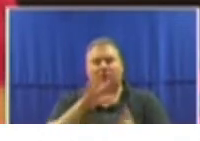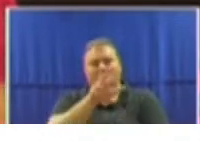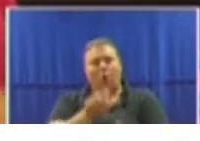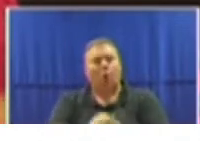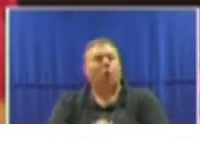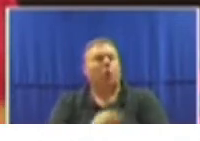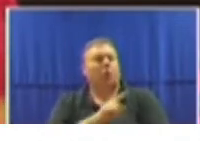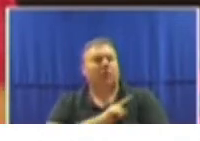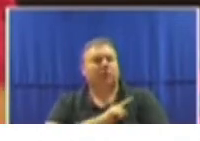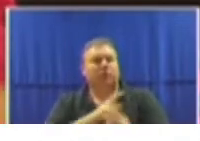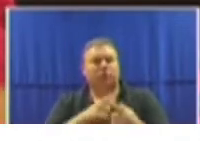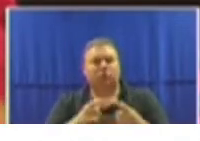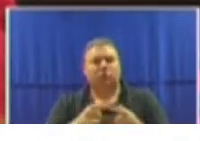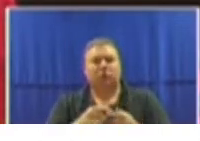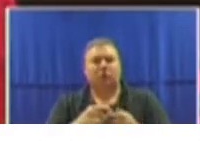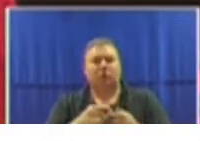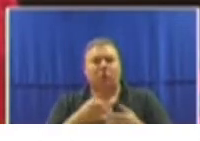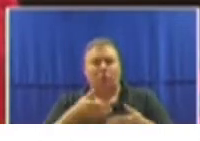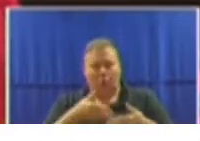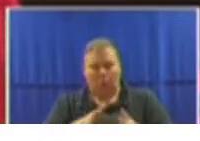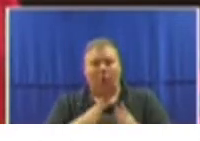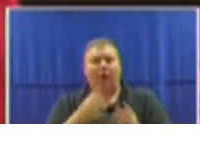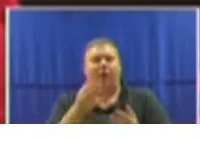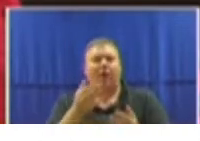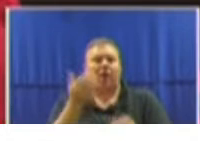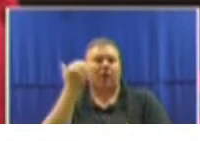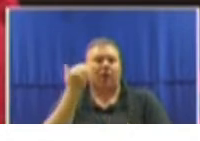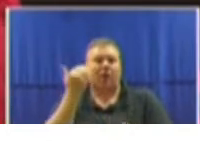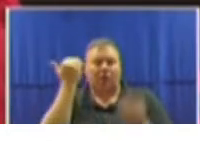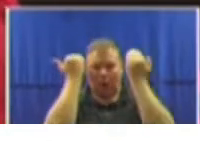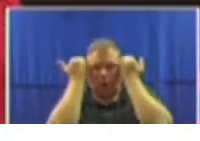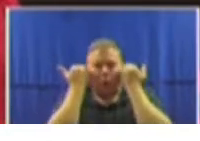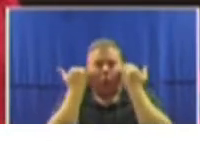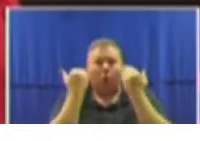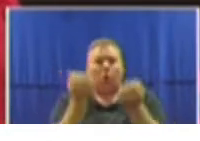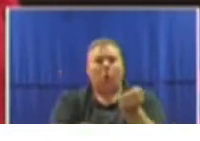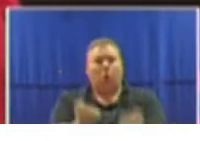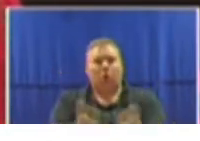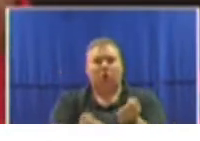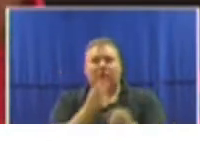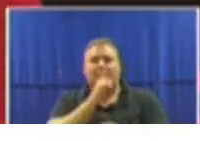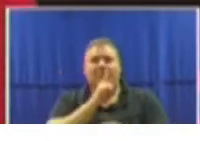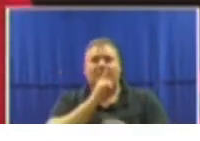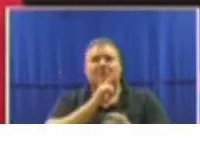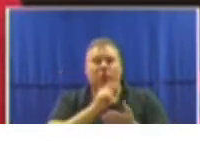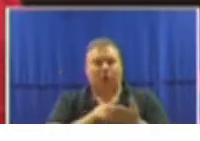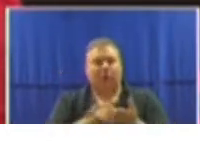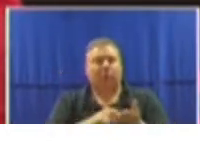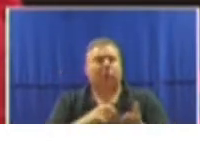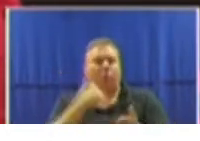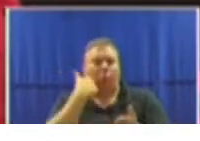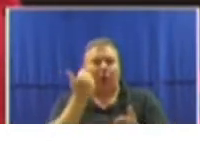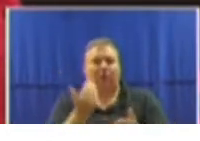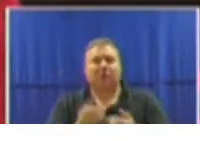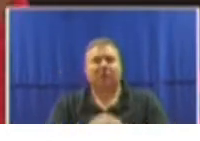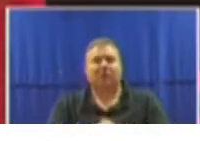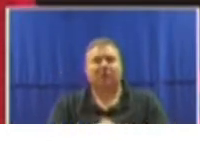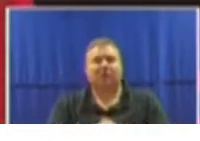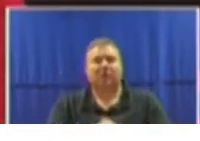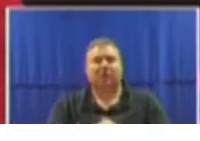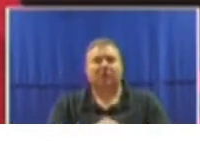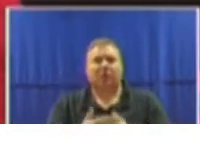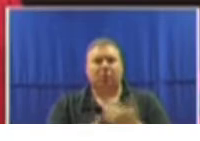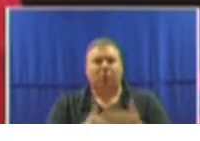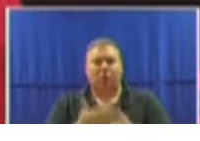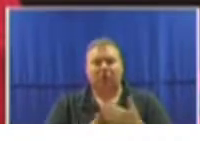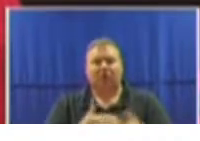in the same way we went to court before to demand a secret ballot. No, but we are going to have a process of getting a